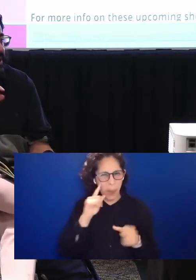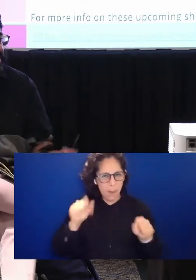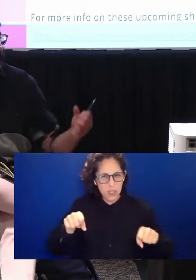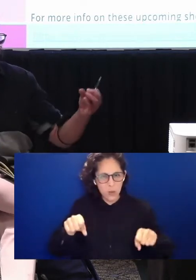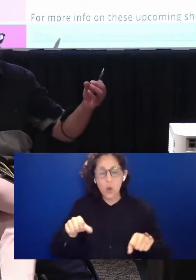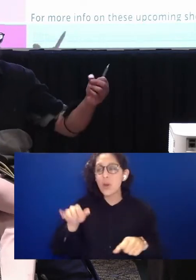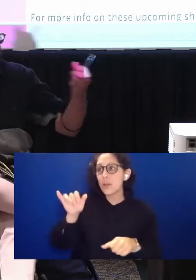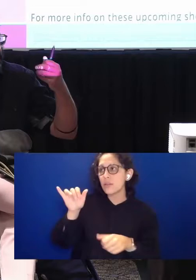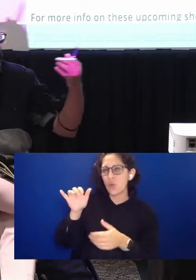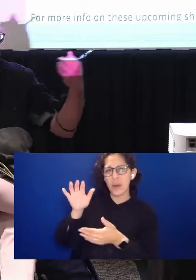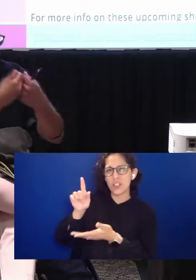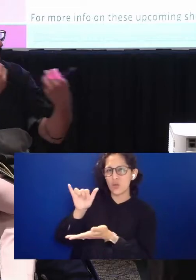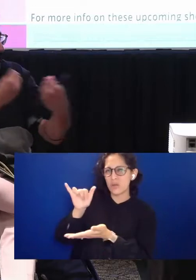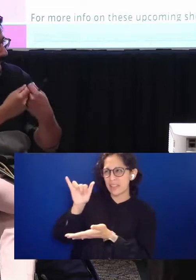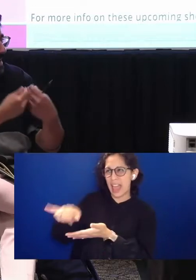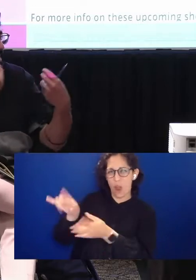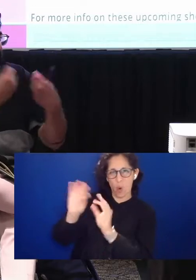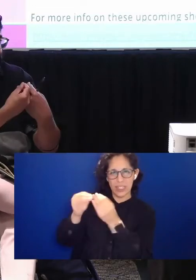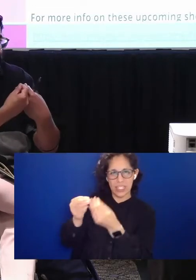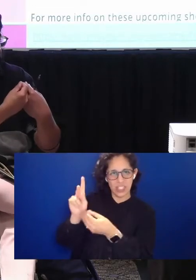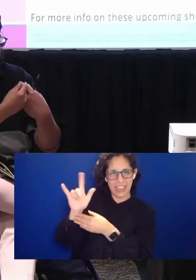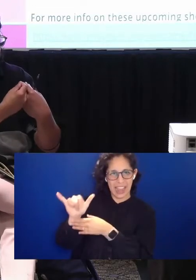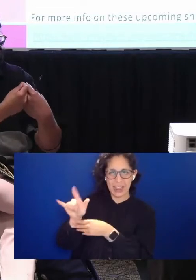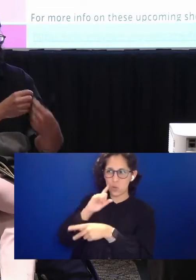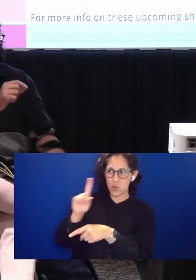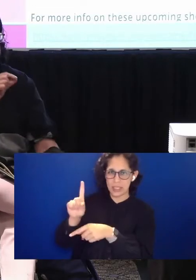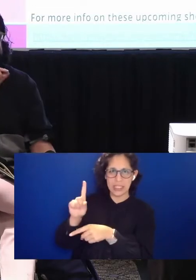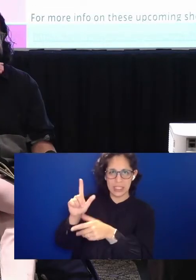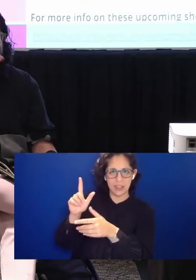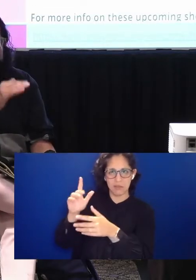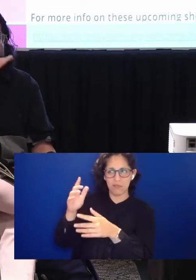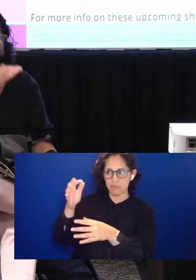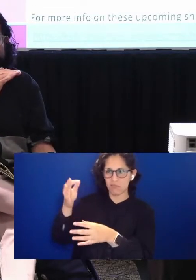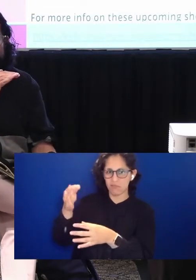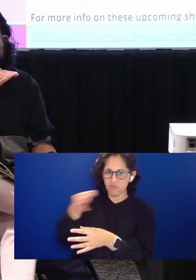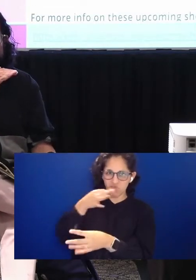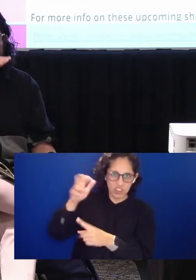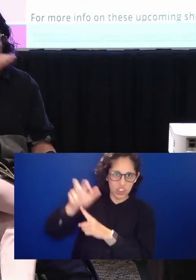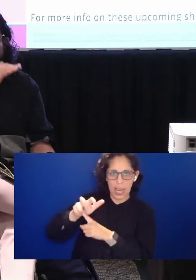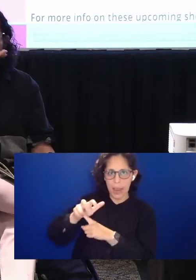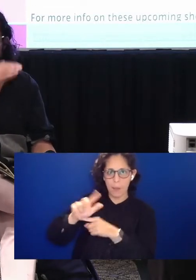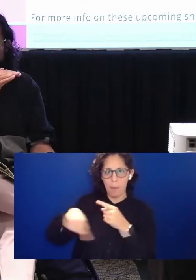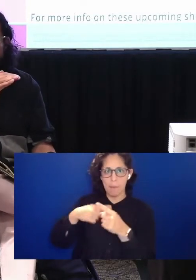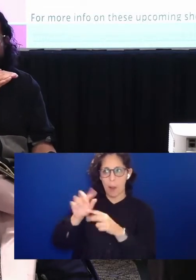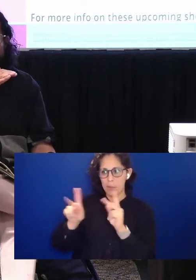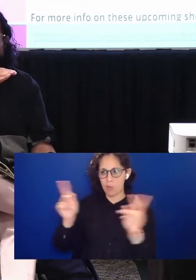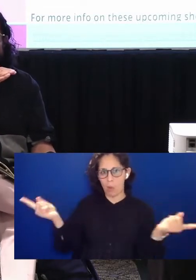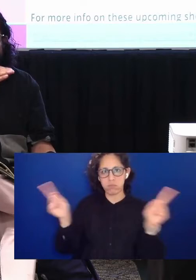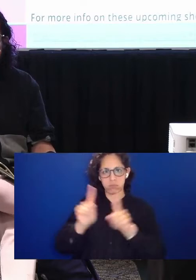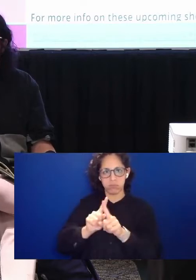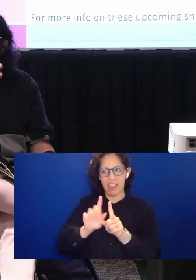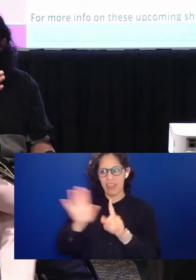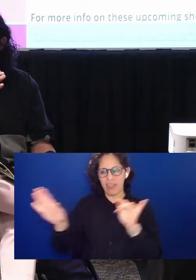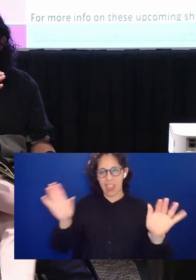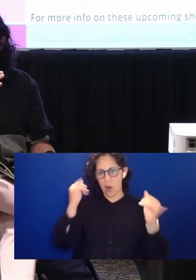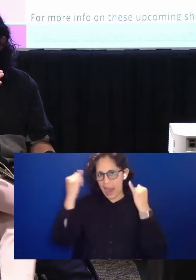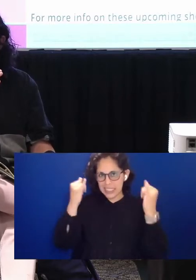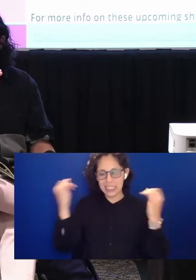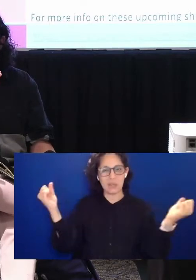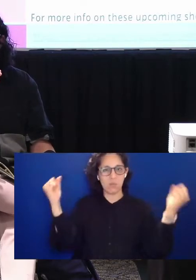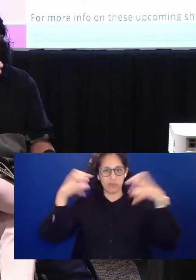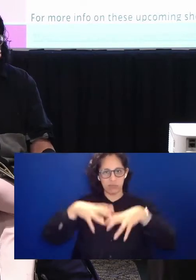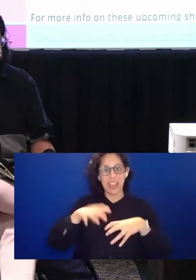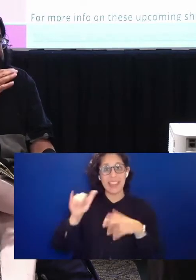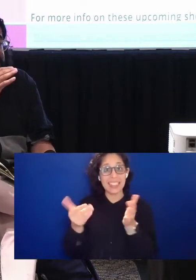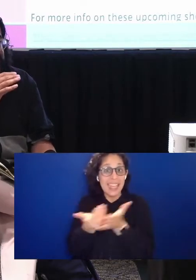really well, and it's like getting people to collide ideas. And it's an entry-level artist program that is ready to